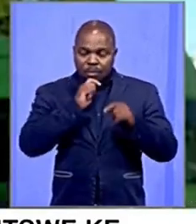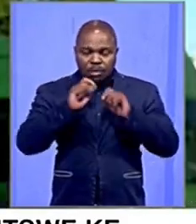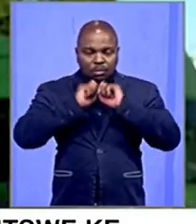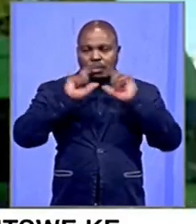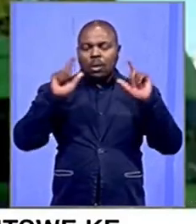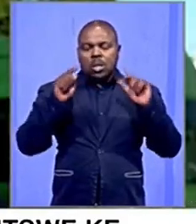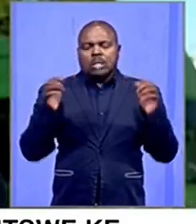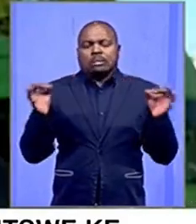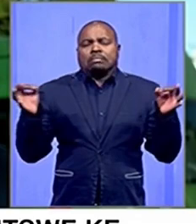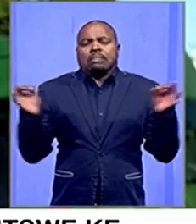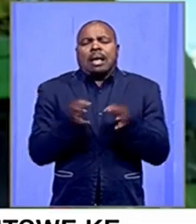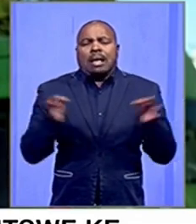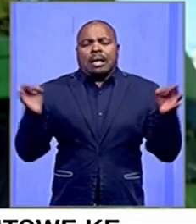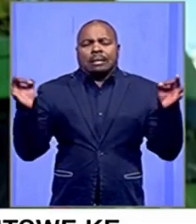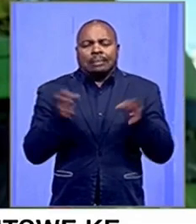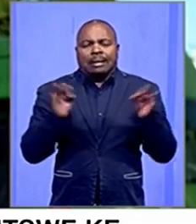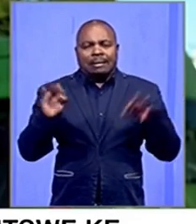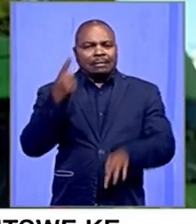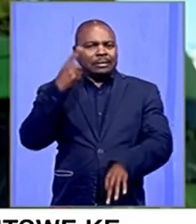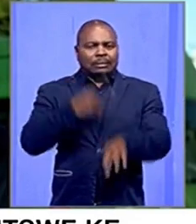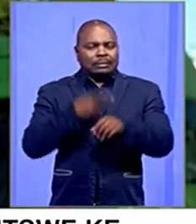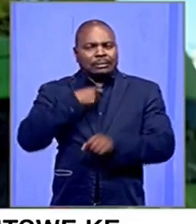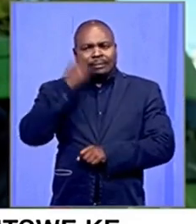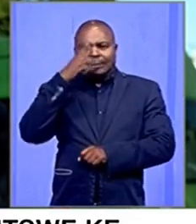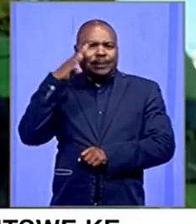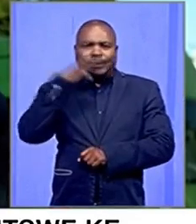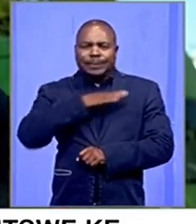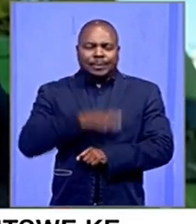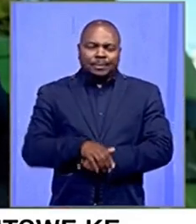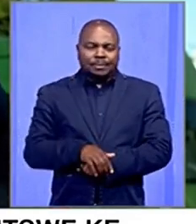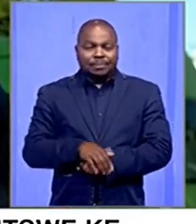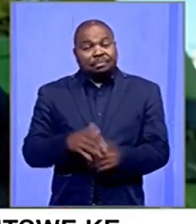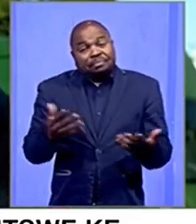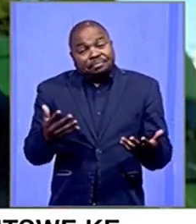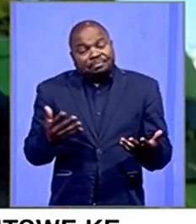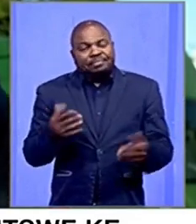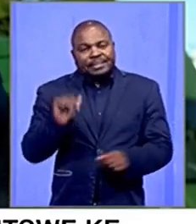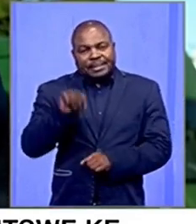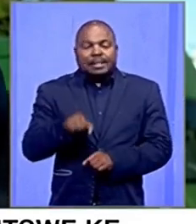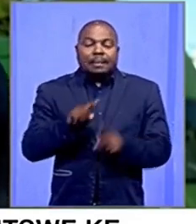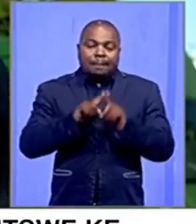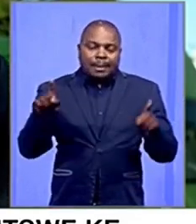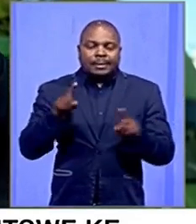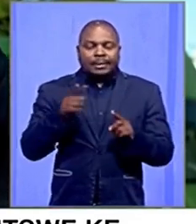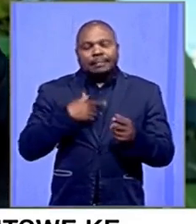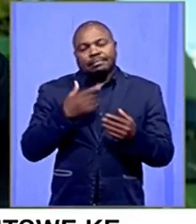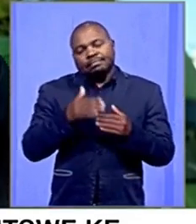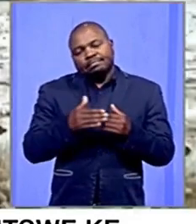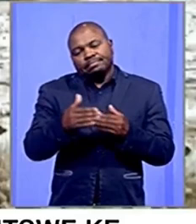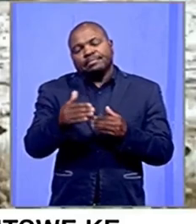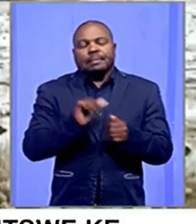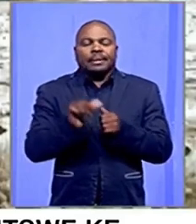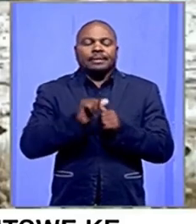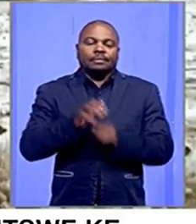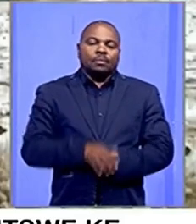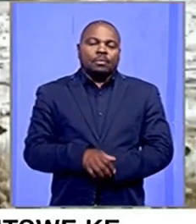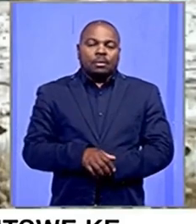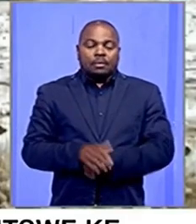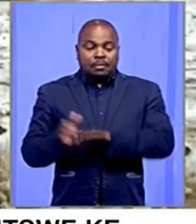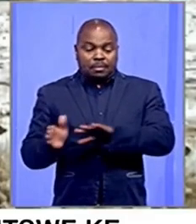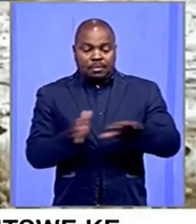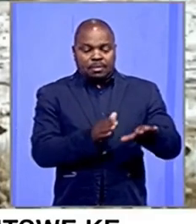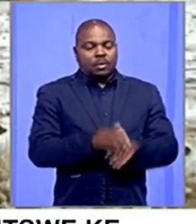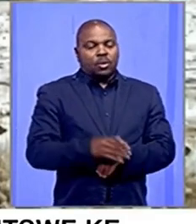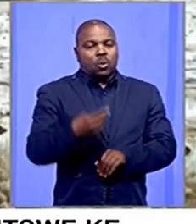di difela o bongwe o siyong ka mono mo re sa tlhaloganye gore go etsagala. So yeah, mara I bet go tla ba sharp. Ate ha ile